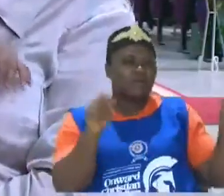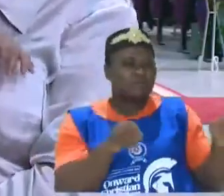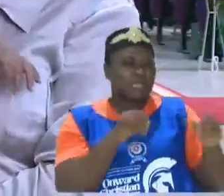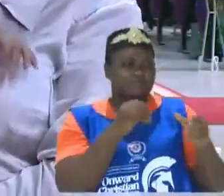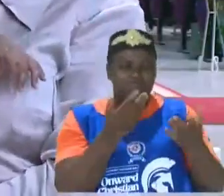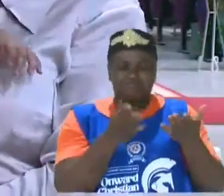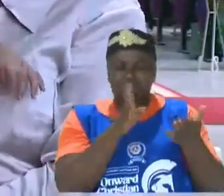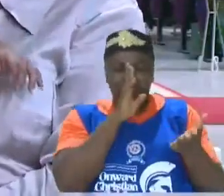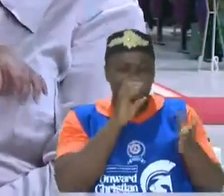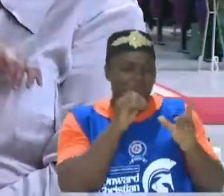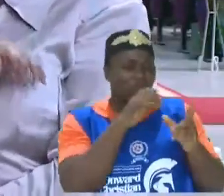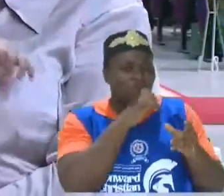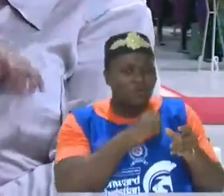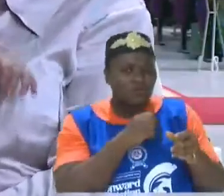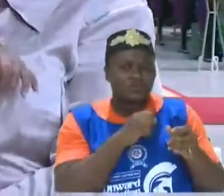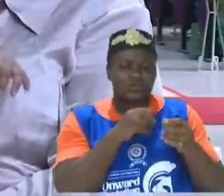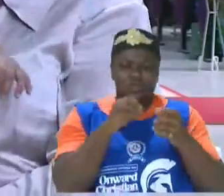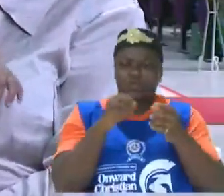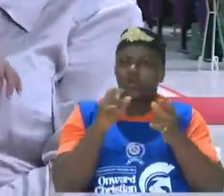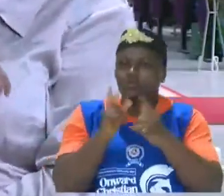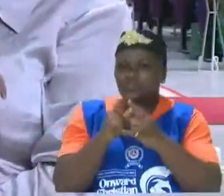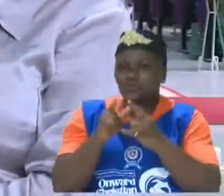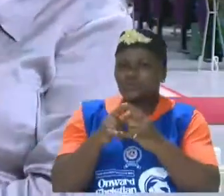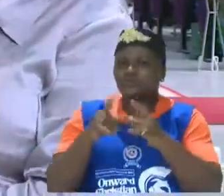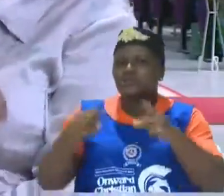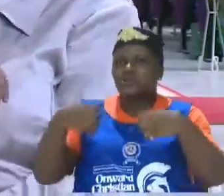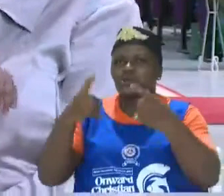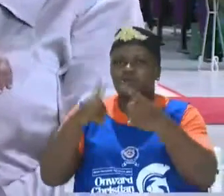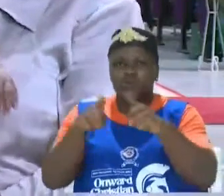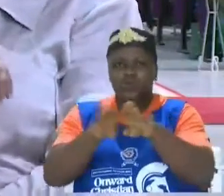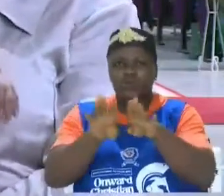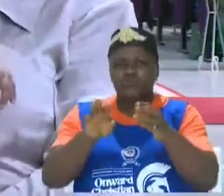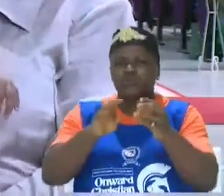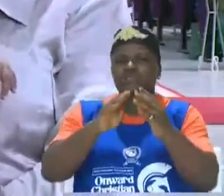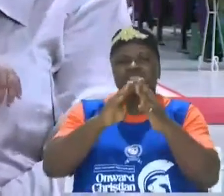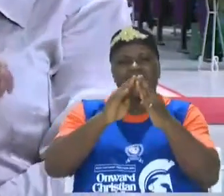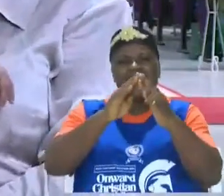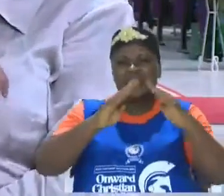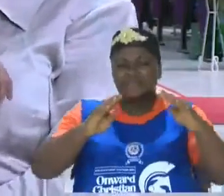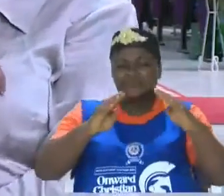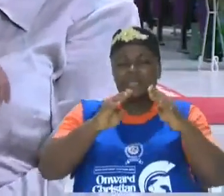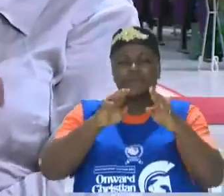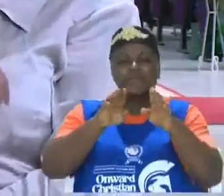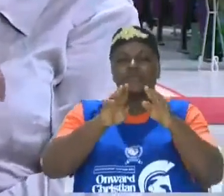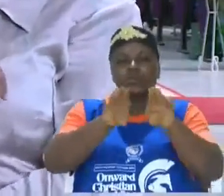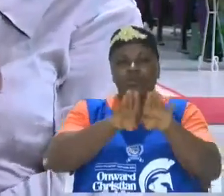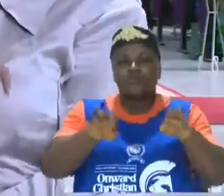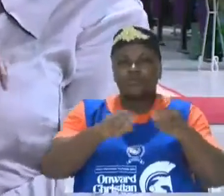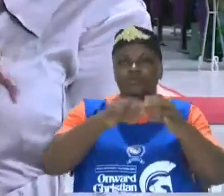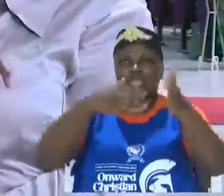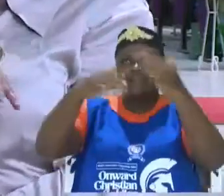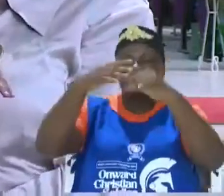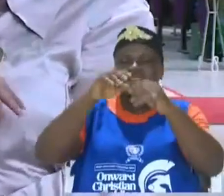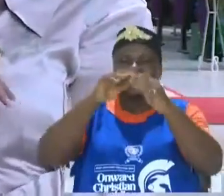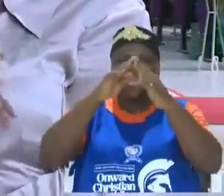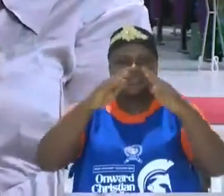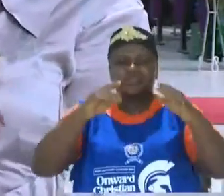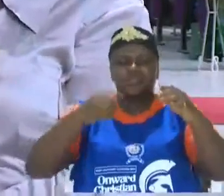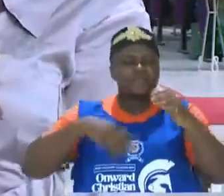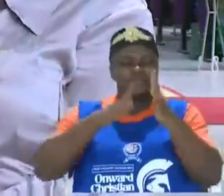to Open Heaven House. And we have been believing God that God would do it. And